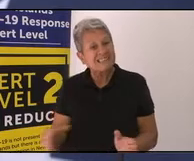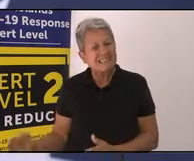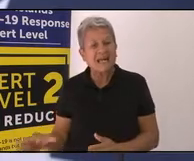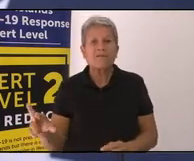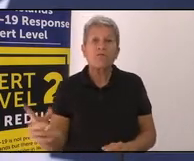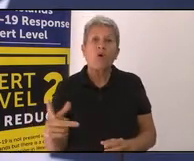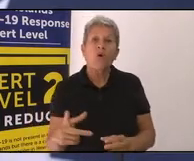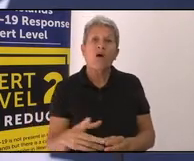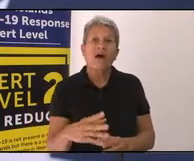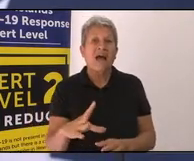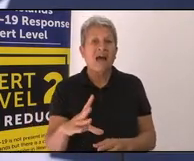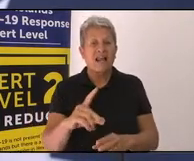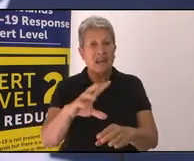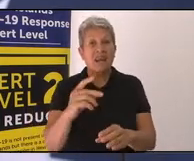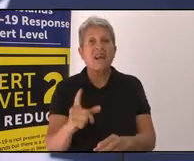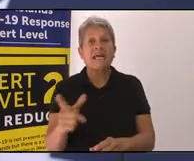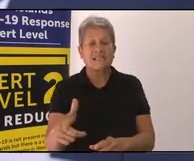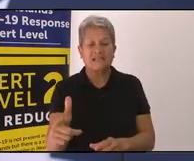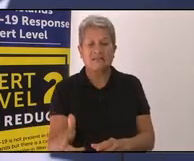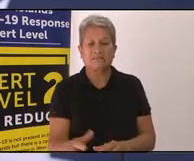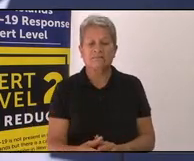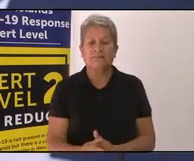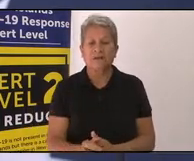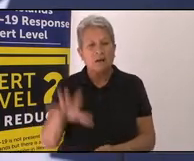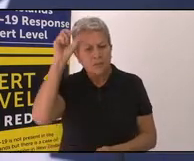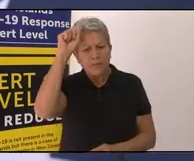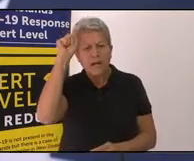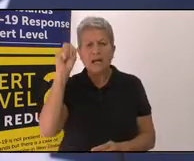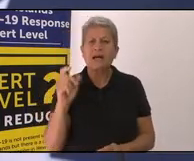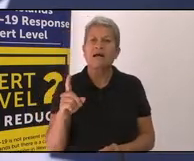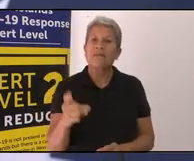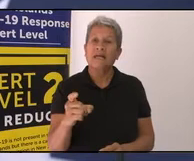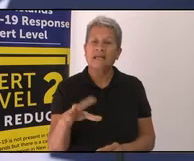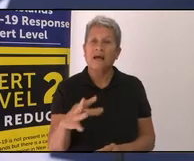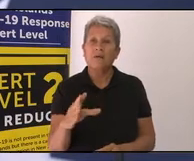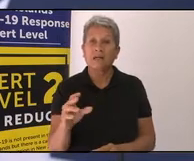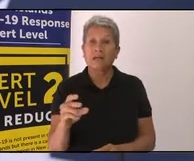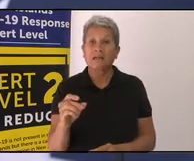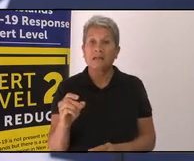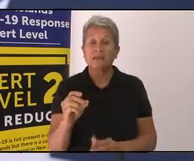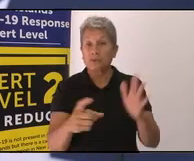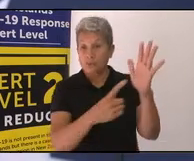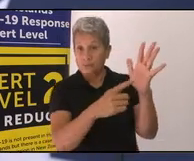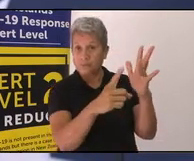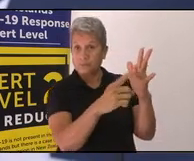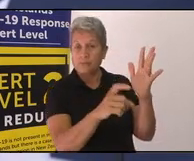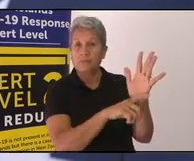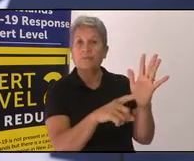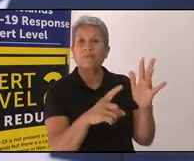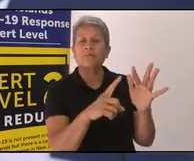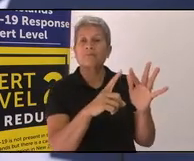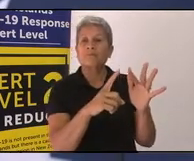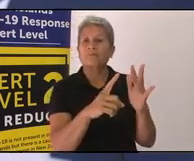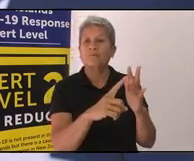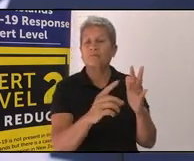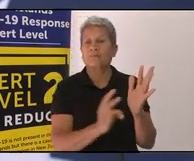longer. Remember too, that our tourism market is resilient and so is our economy. We saw